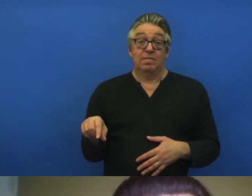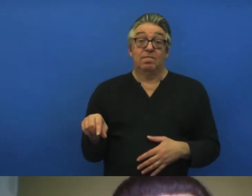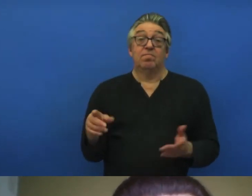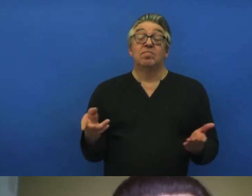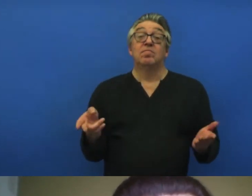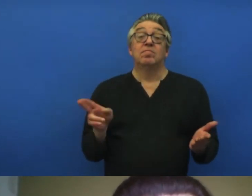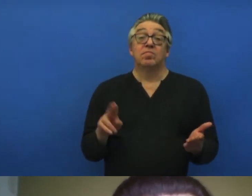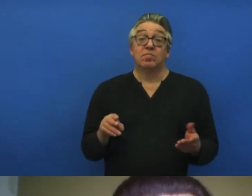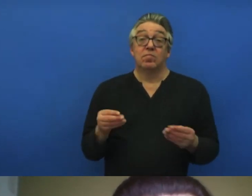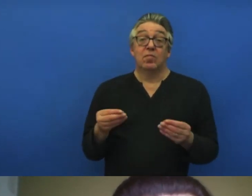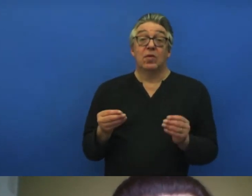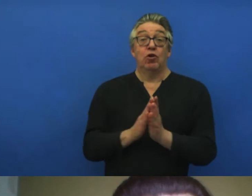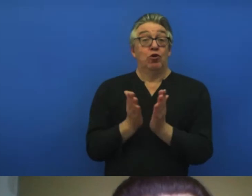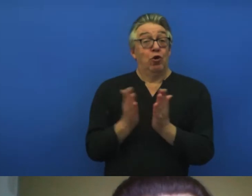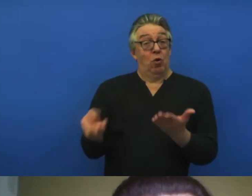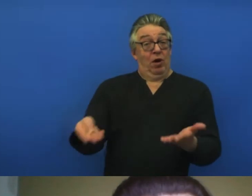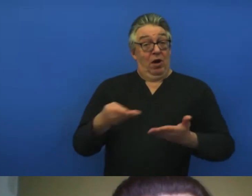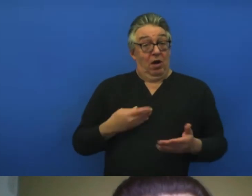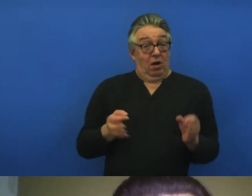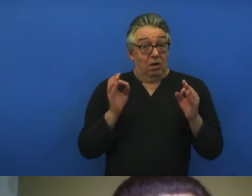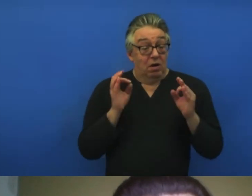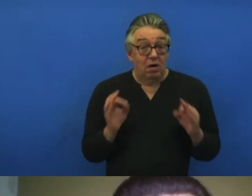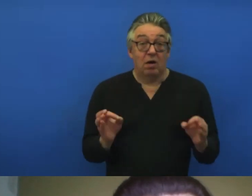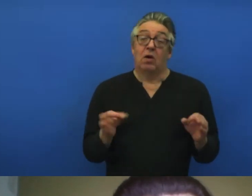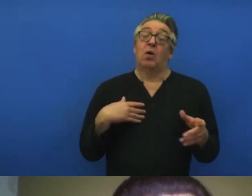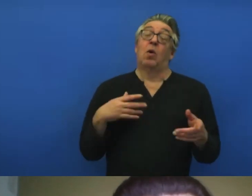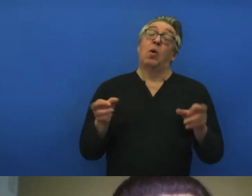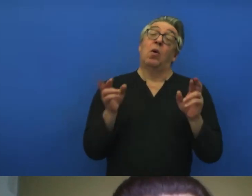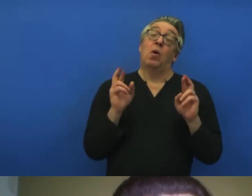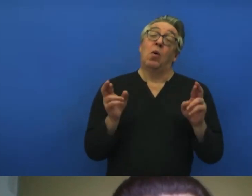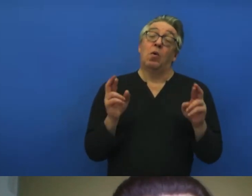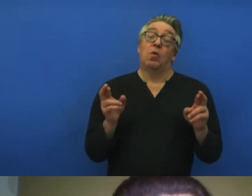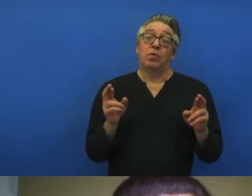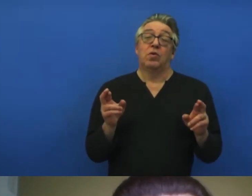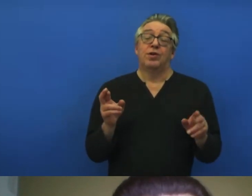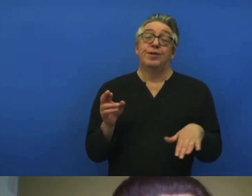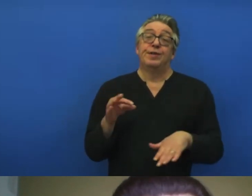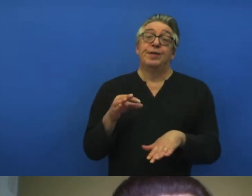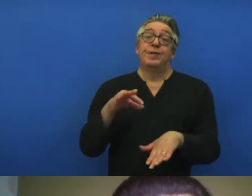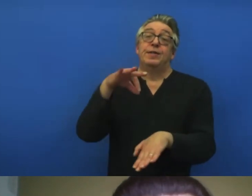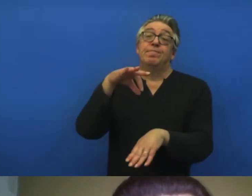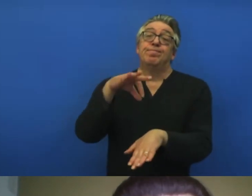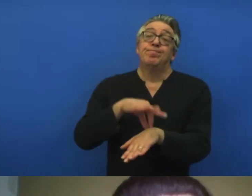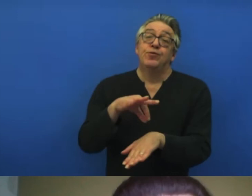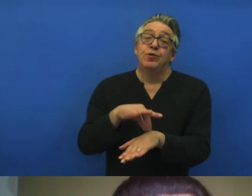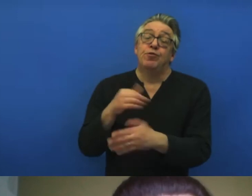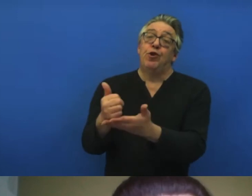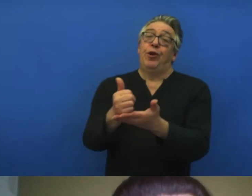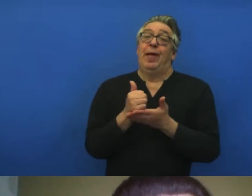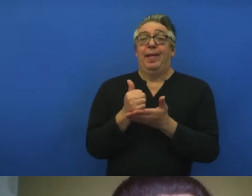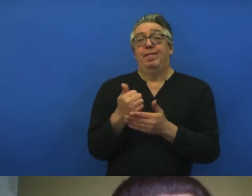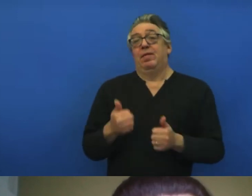needed documentation, I would have better um, medical services because we know that